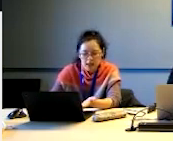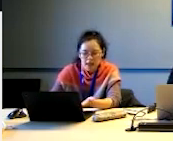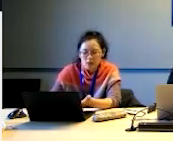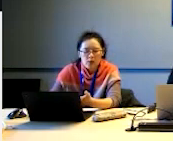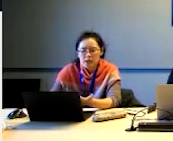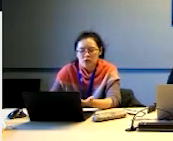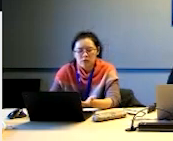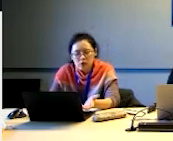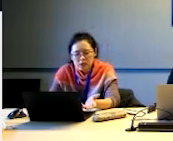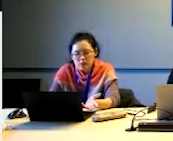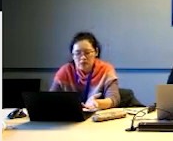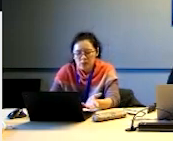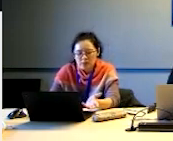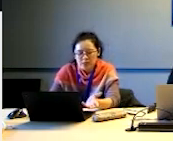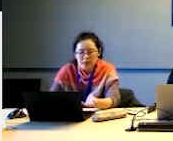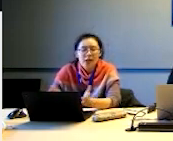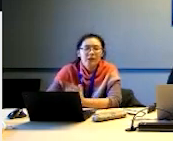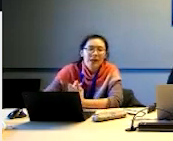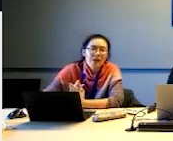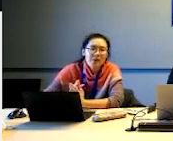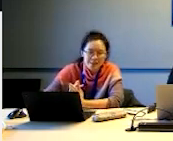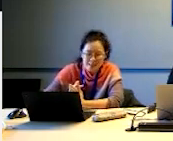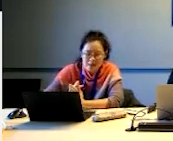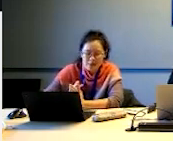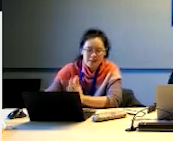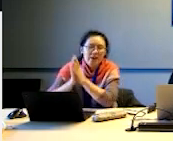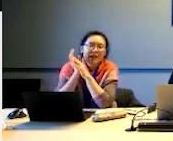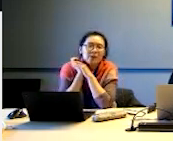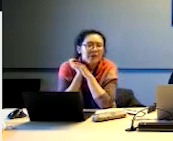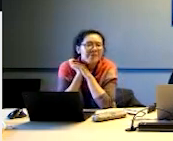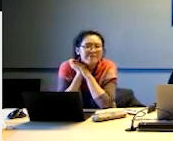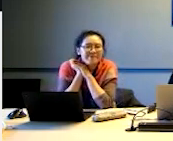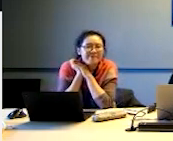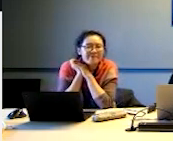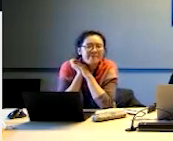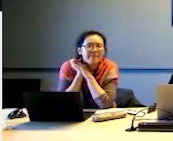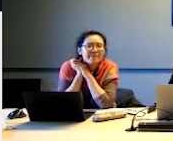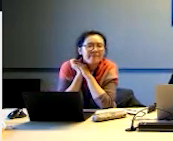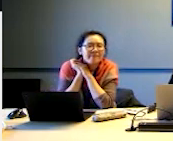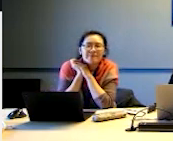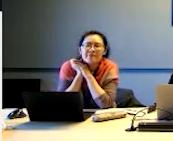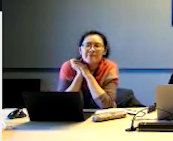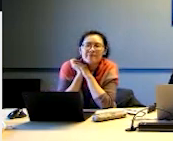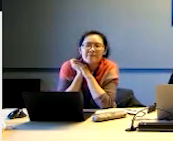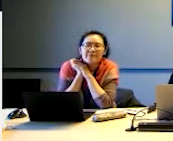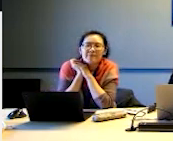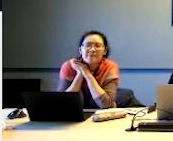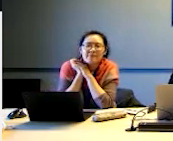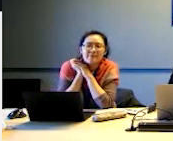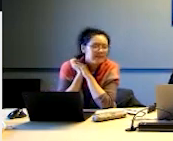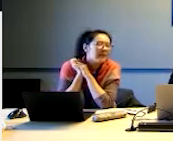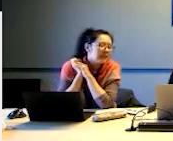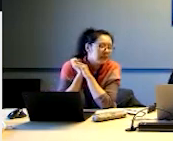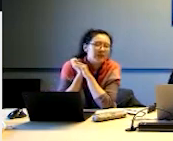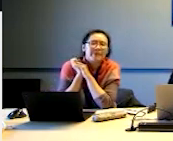workshops, and what is your overall experience with us. Now it's the time. Let's now hear from them. I just have to switch the audio over. Give